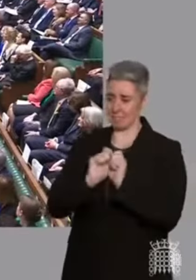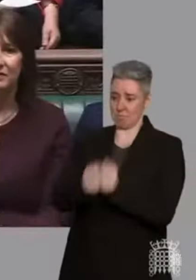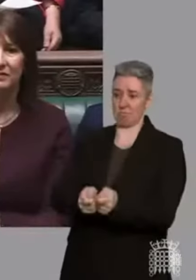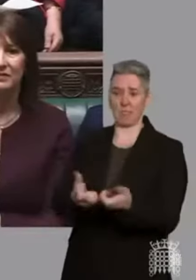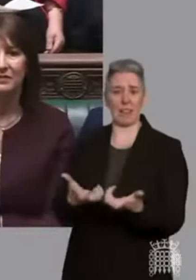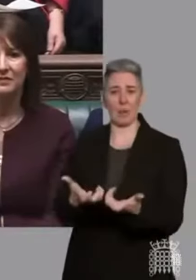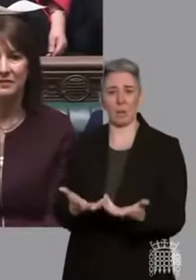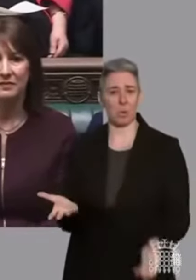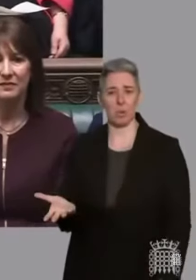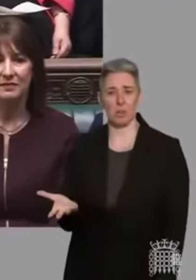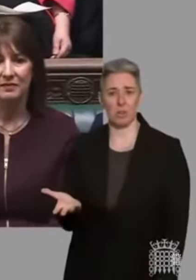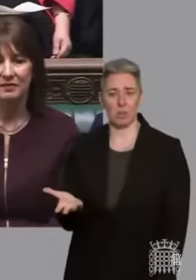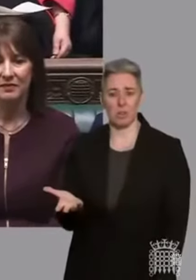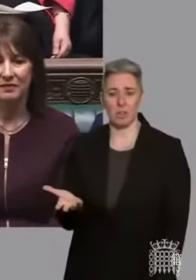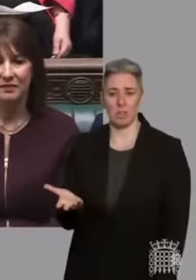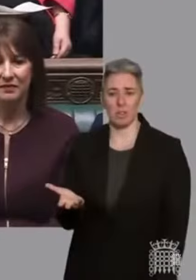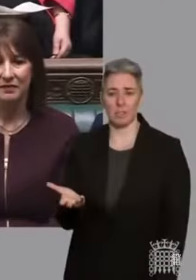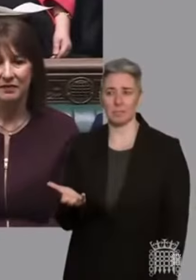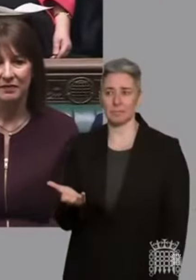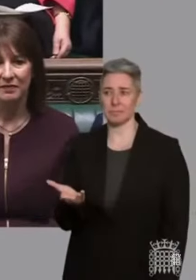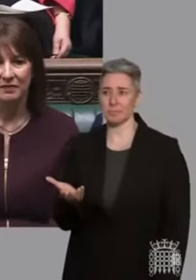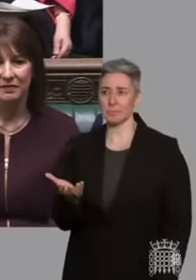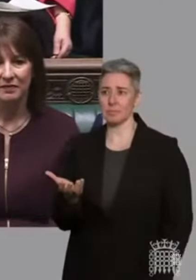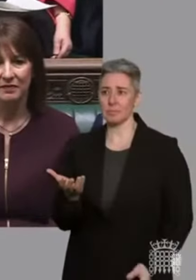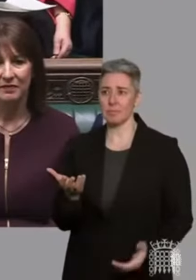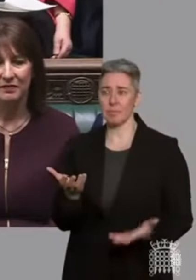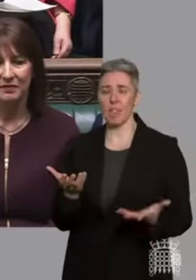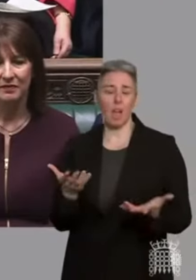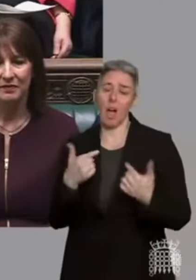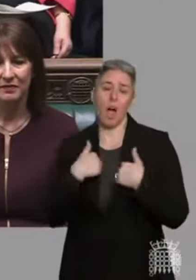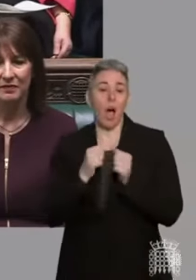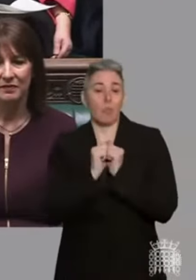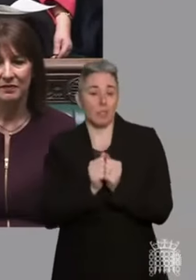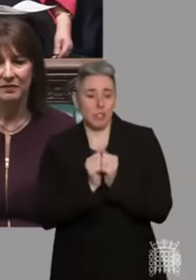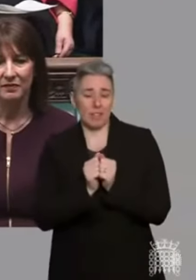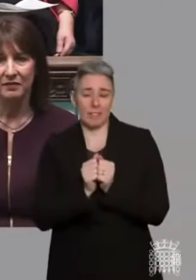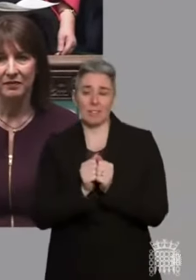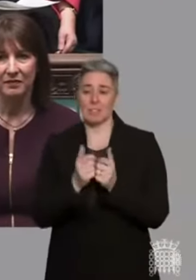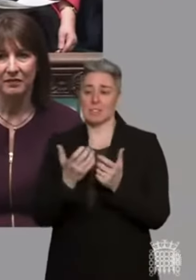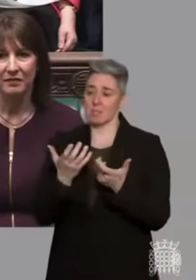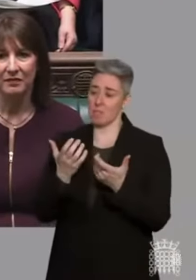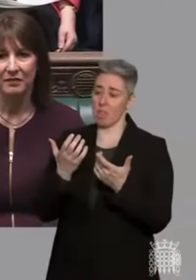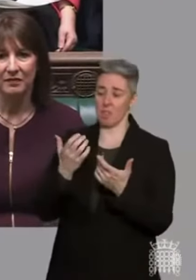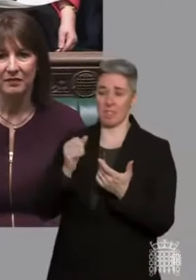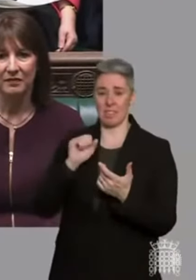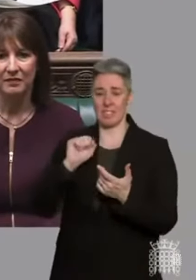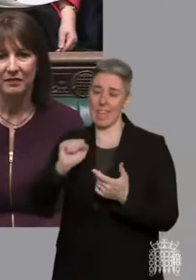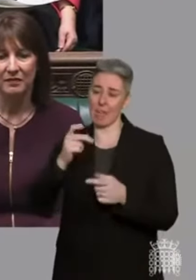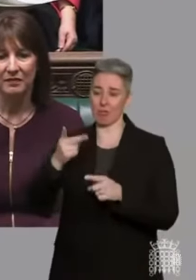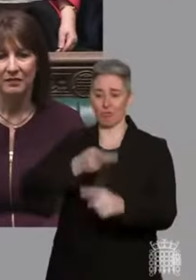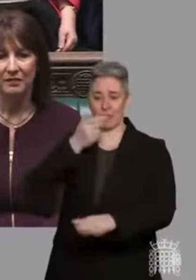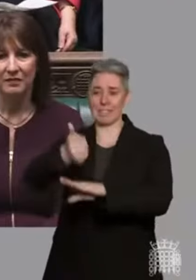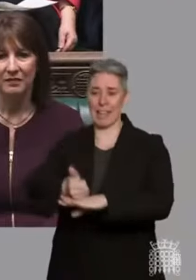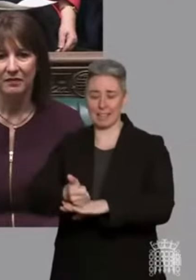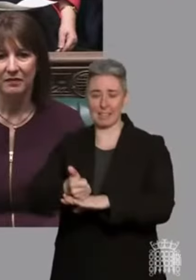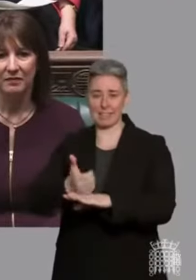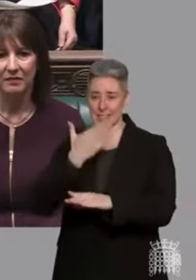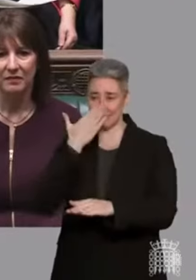I appreciate that their reset seems to be having no policies apart from cutting pensions and